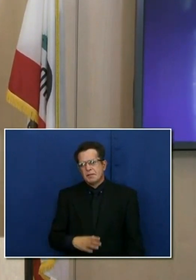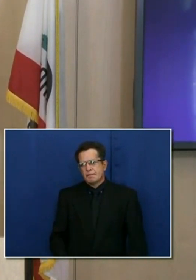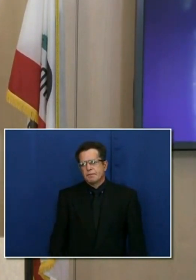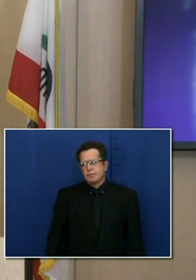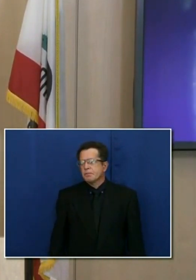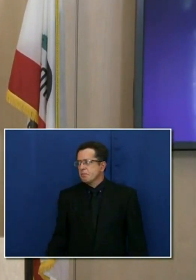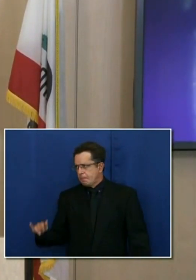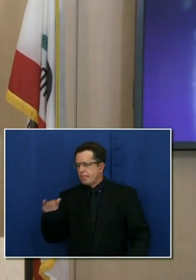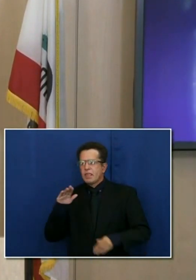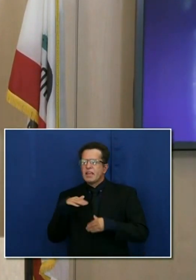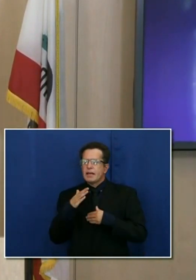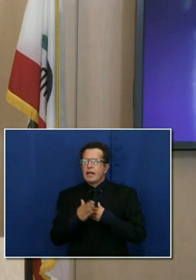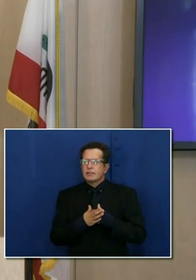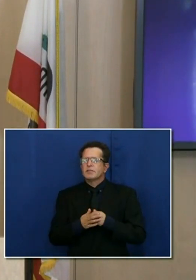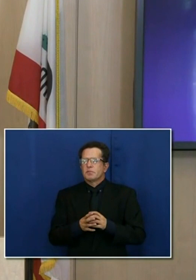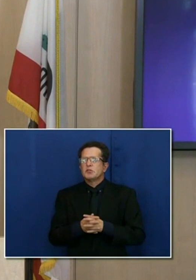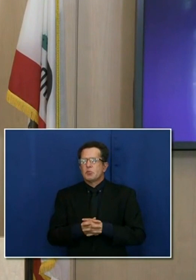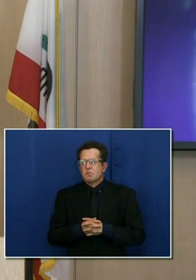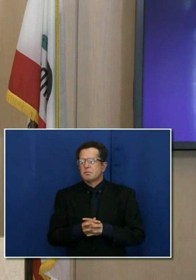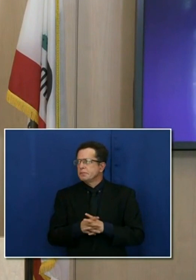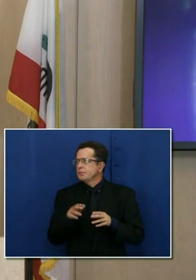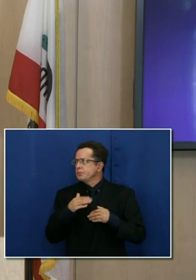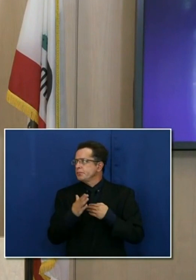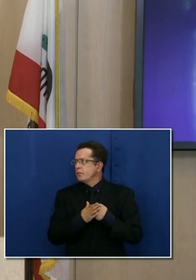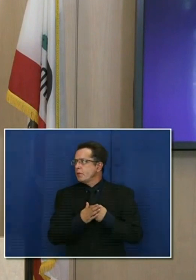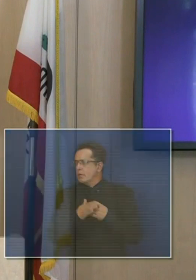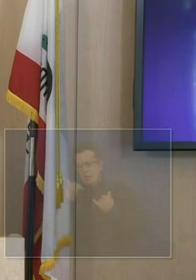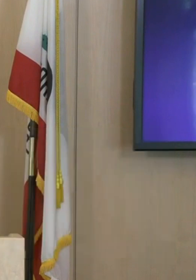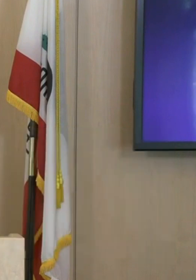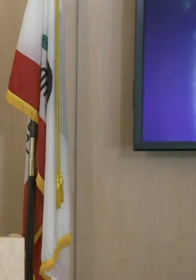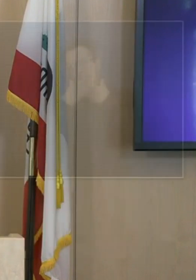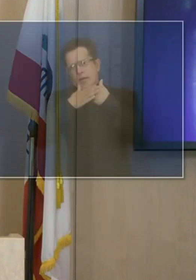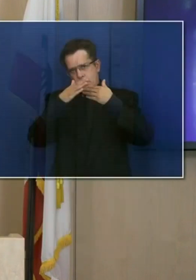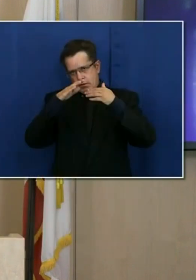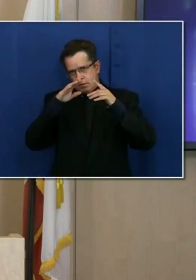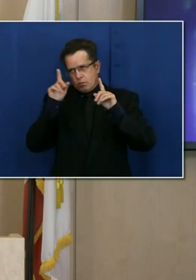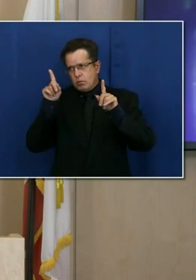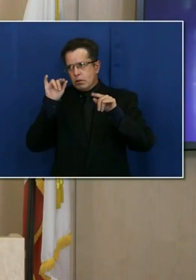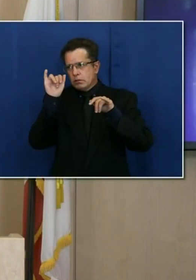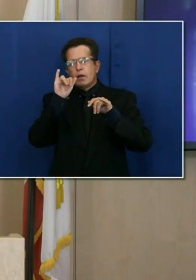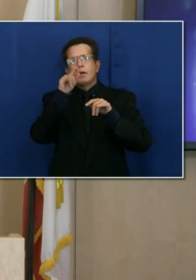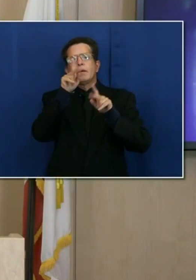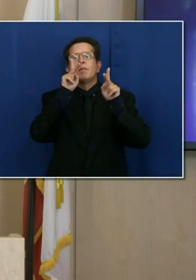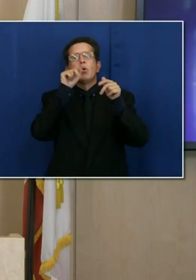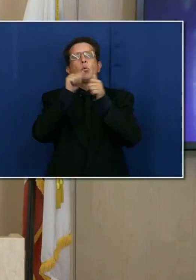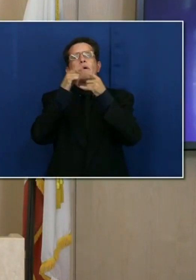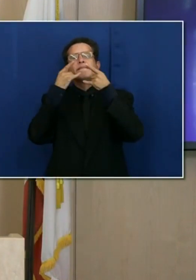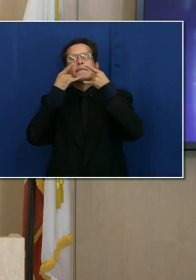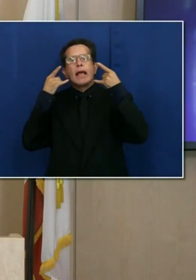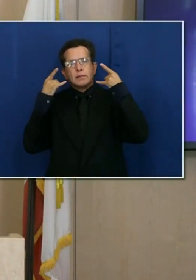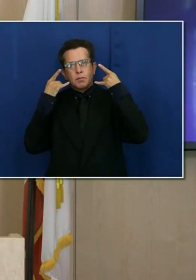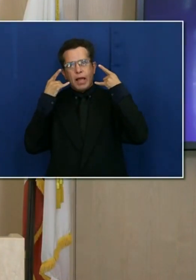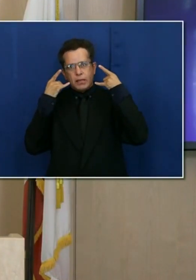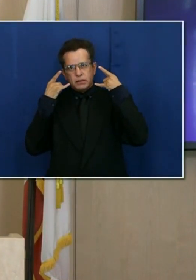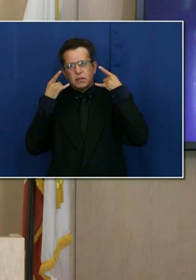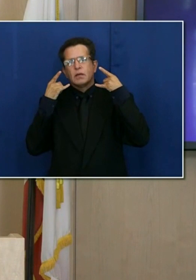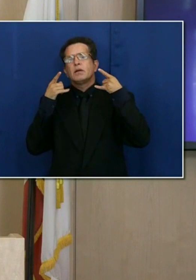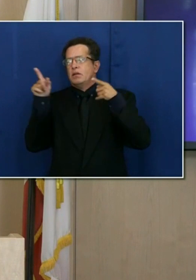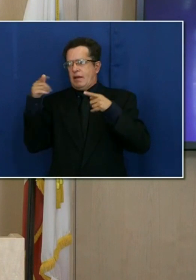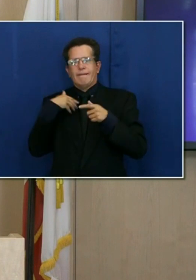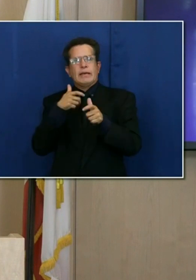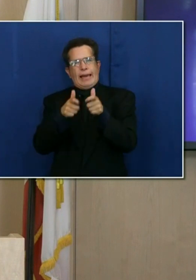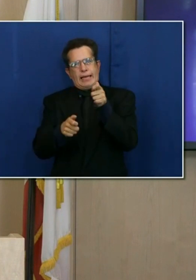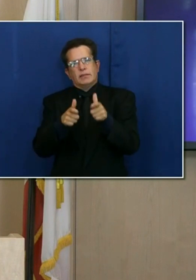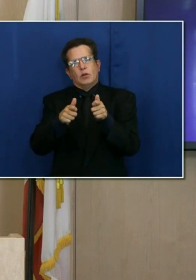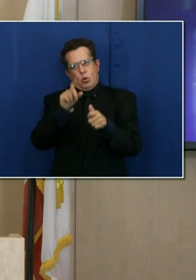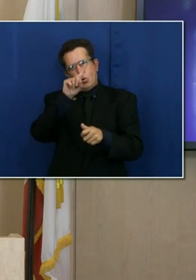This next question actually has two parts. The first one is dealing with people wearing face masks, and we'll go ahead and ask the question to be